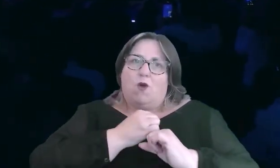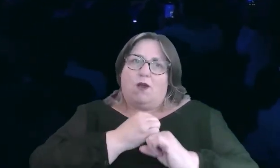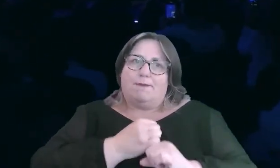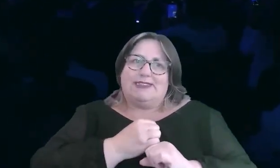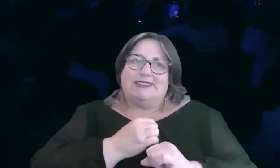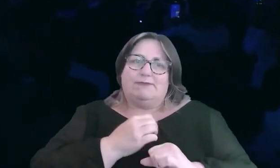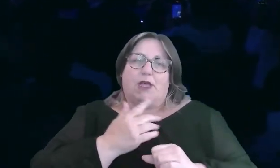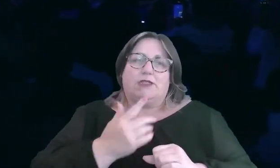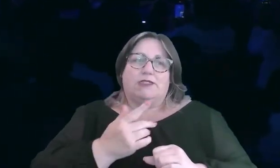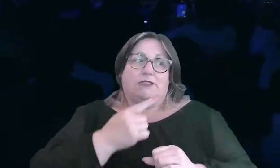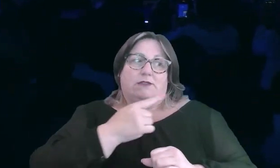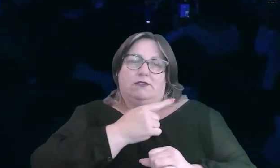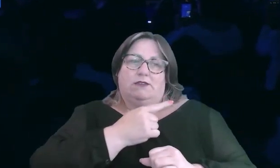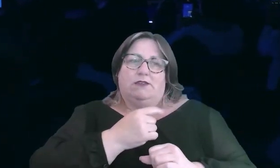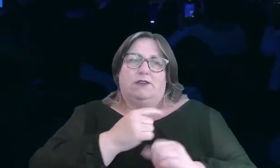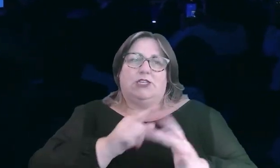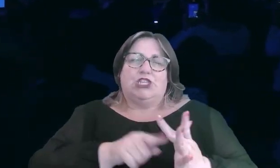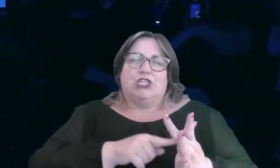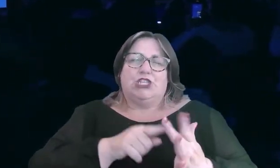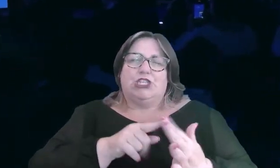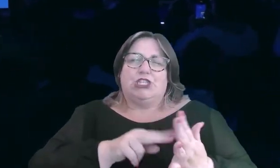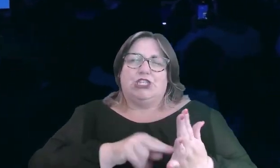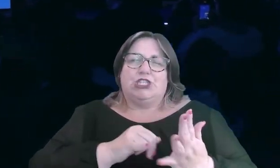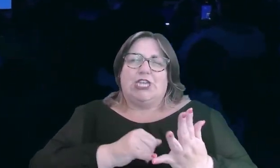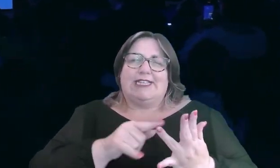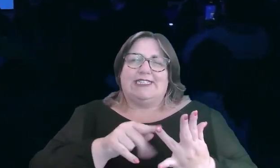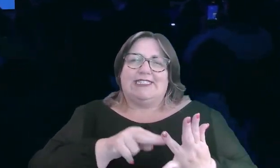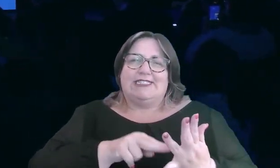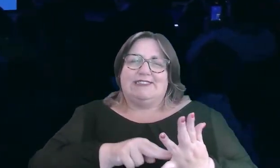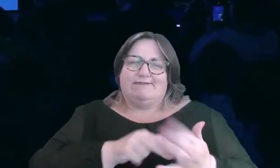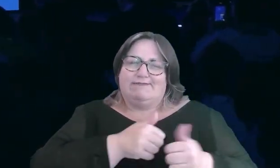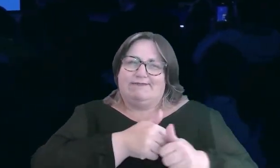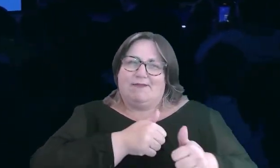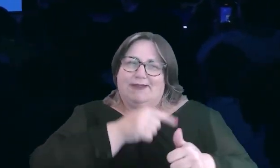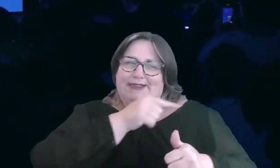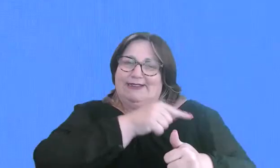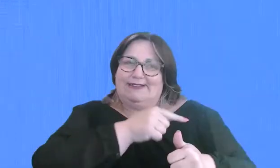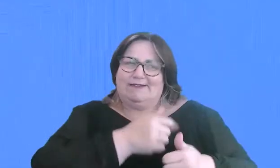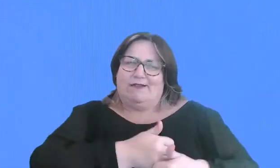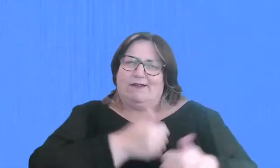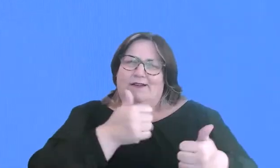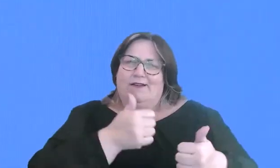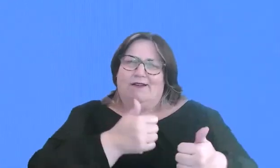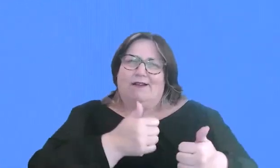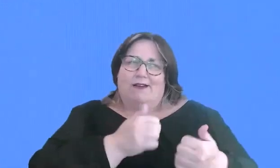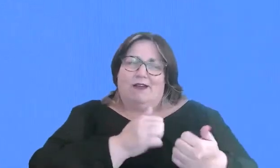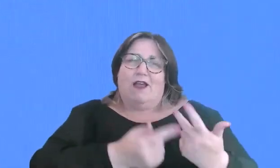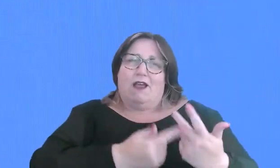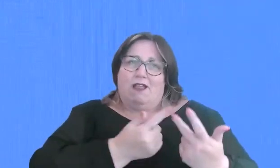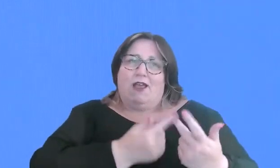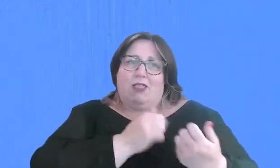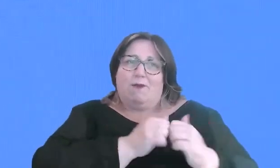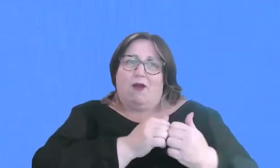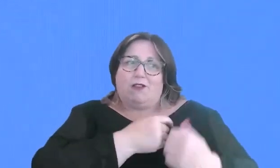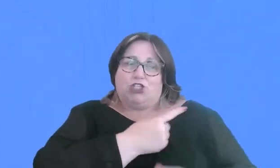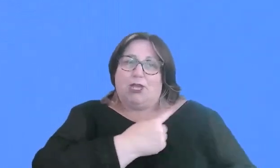Jensen is here with us. We'll be in conversation just now. And we're so grateful for that partnership. And that allows us to expand their